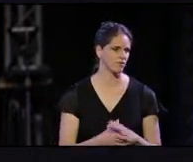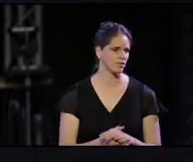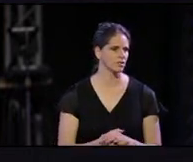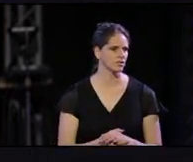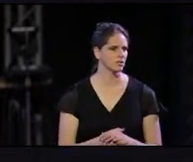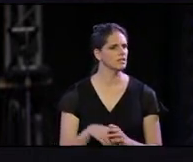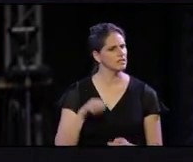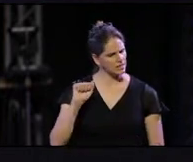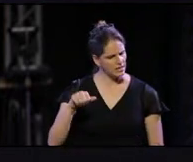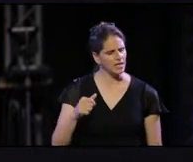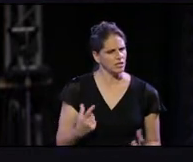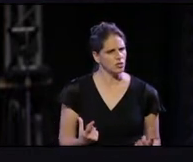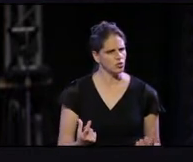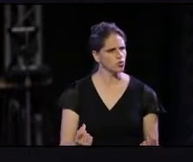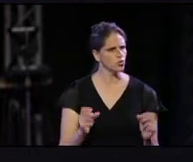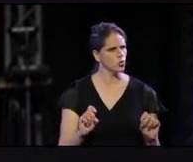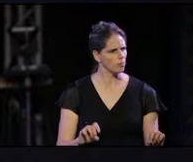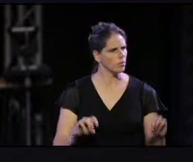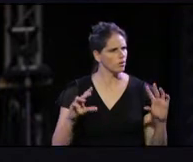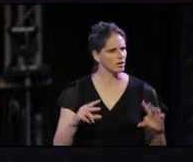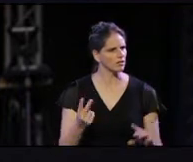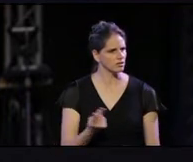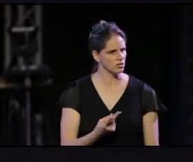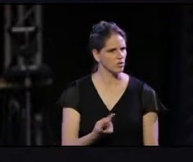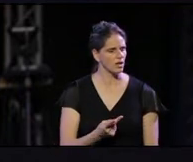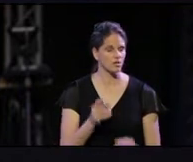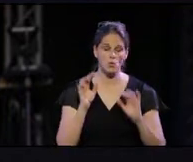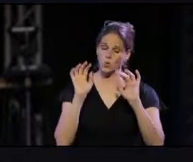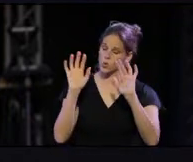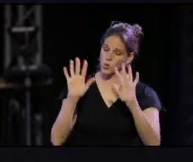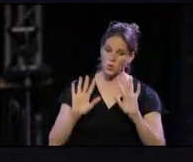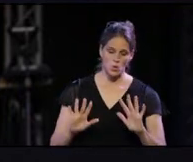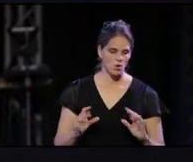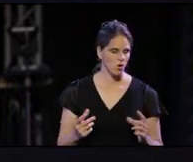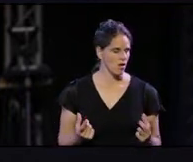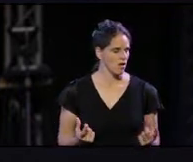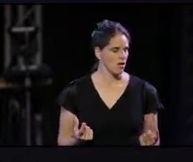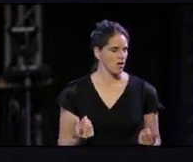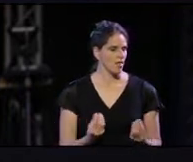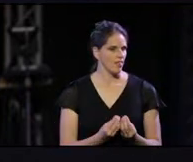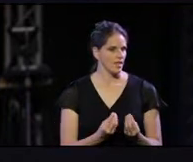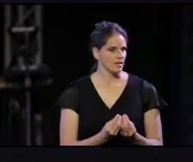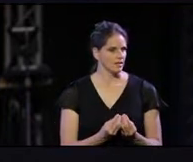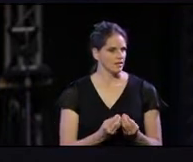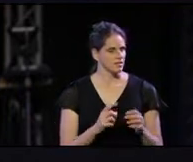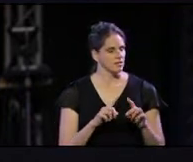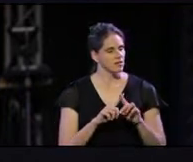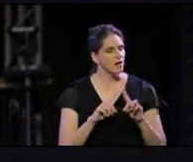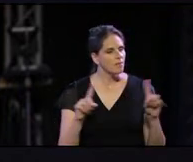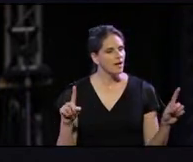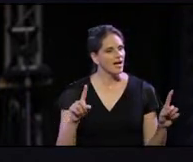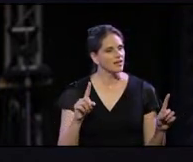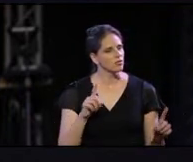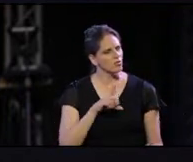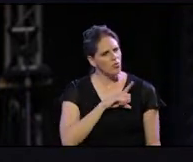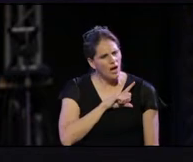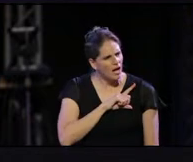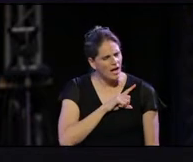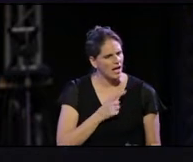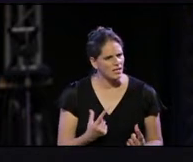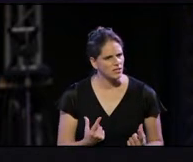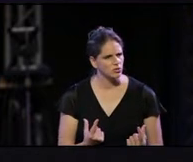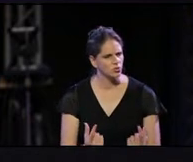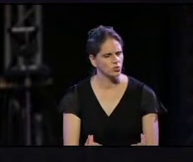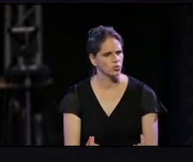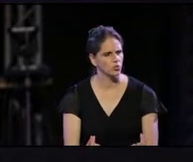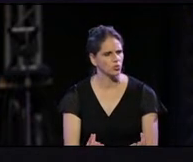miraculous things. He does some amazing things for them. But the only reason he's doing it